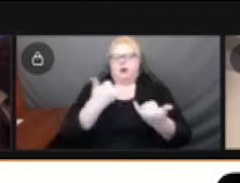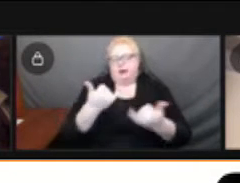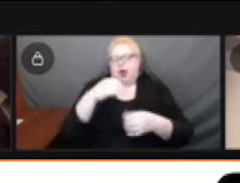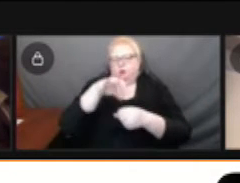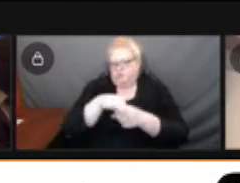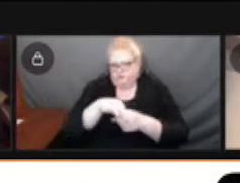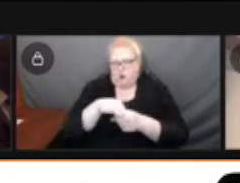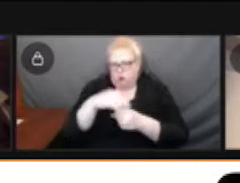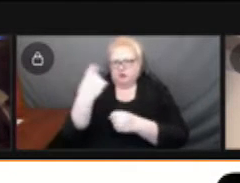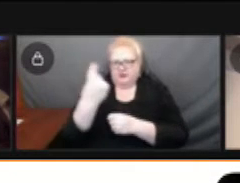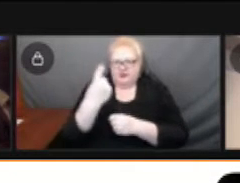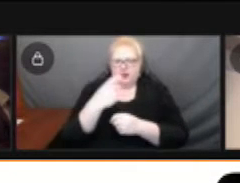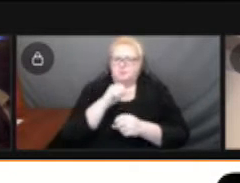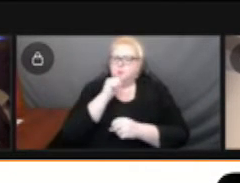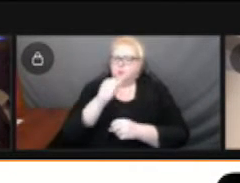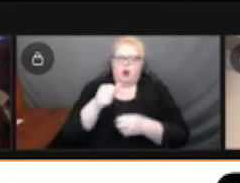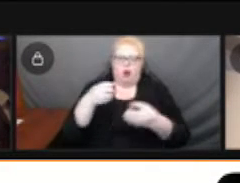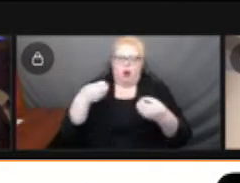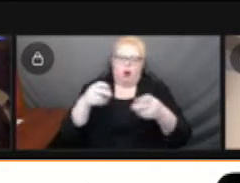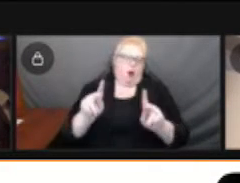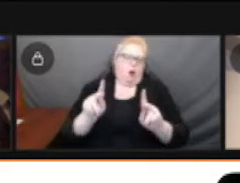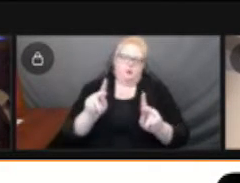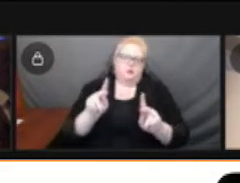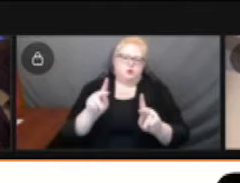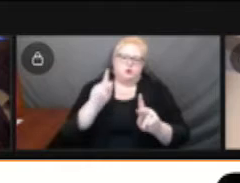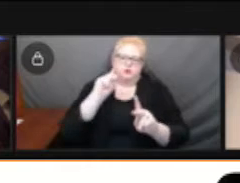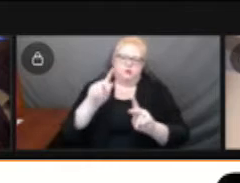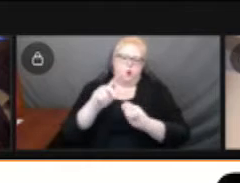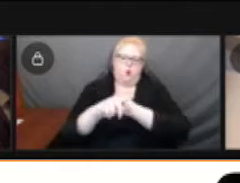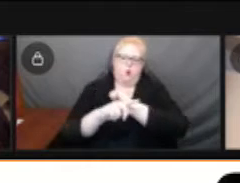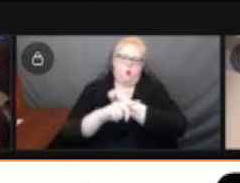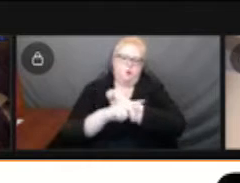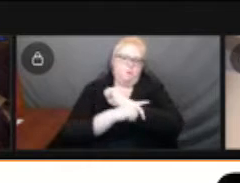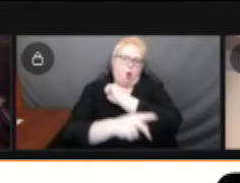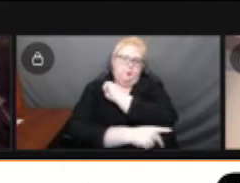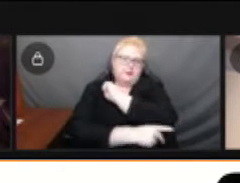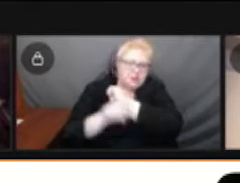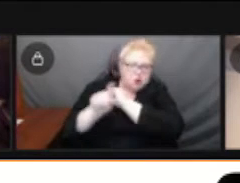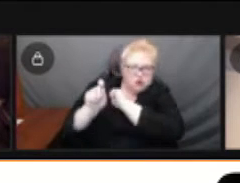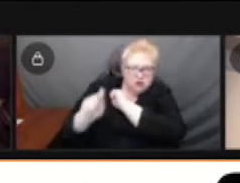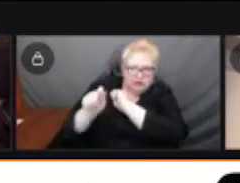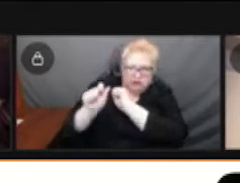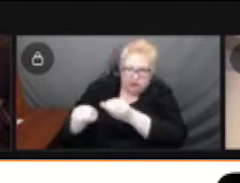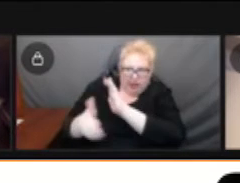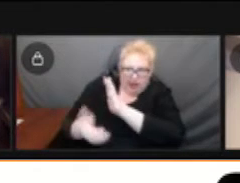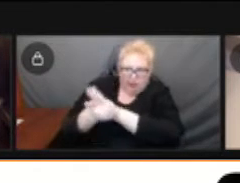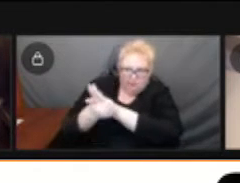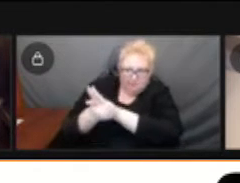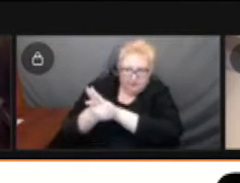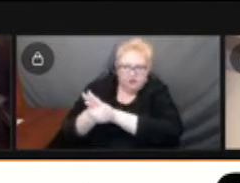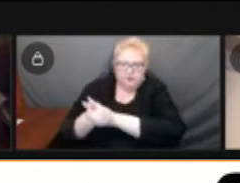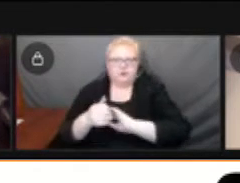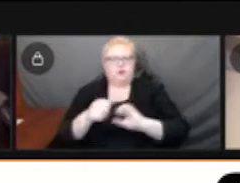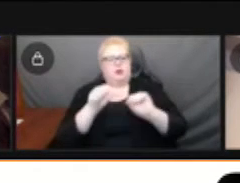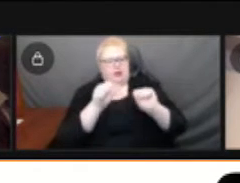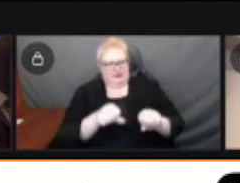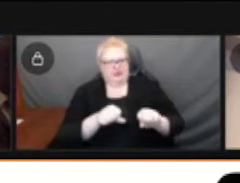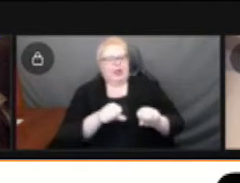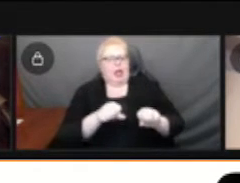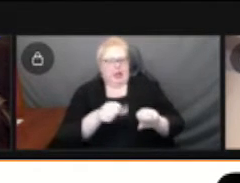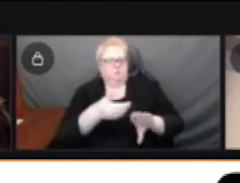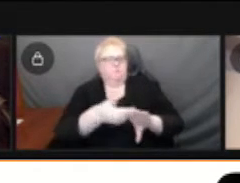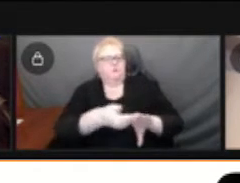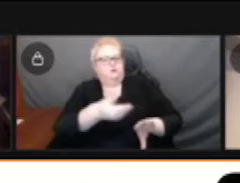there's not an opportunity, Mr. Parliamentarian, for an amendment at this time. Is that correct? Amendment could be made before the vote's taken,